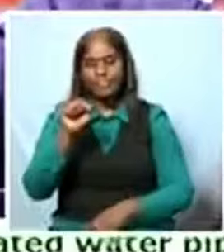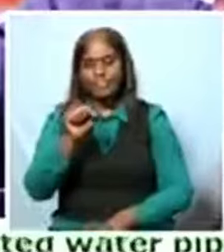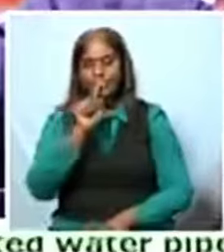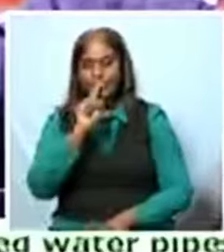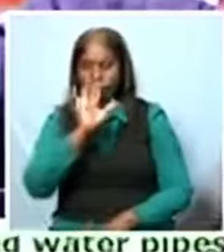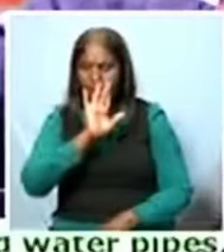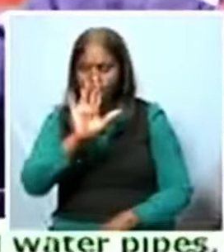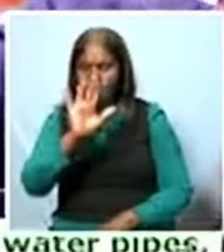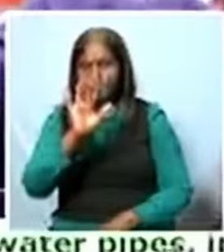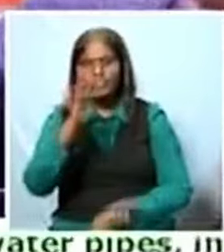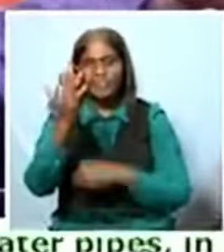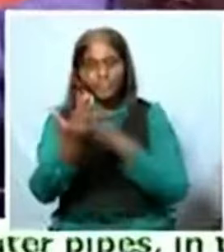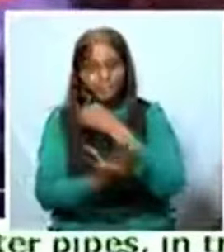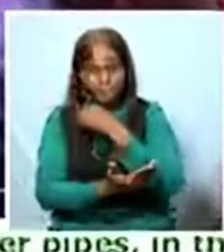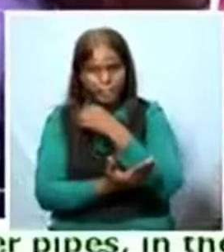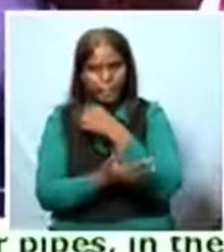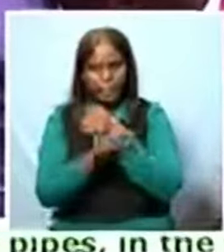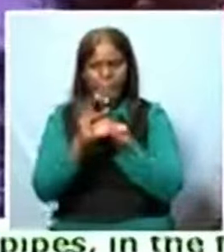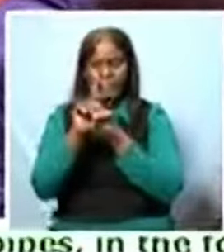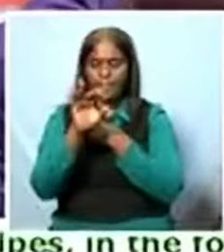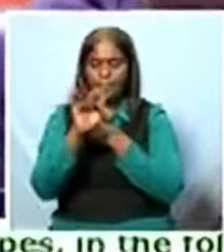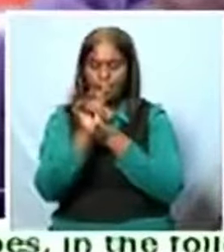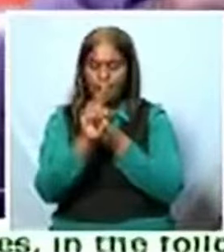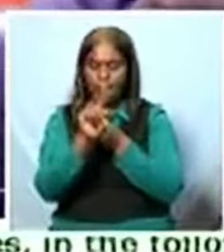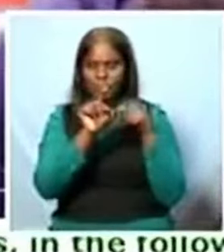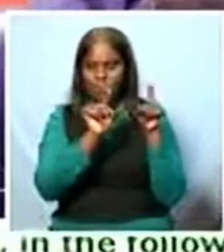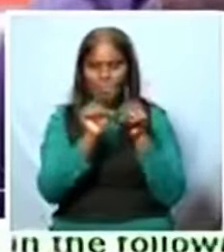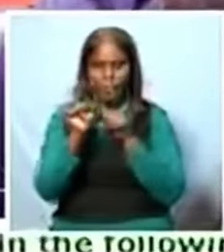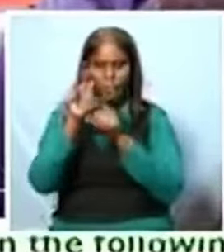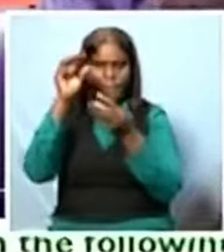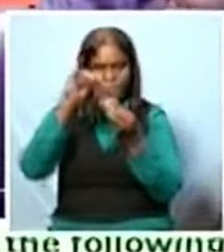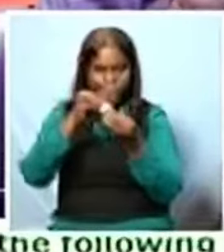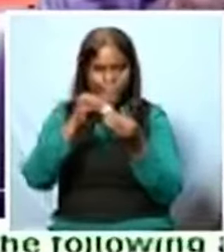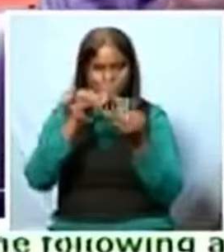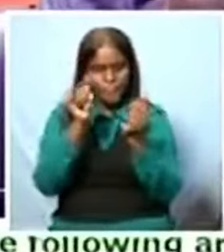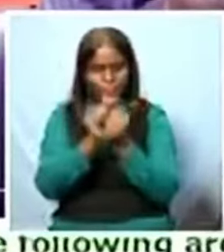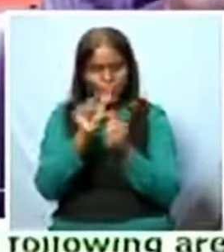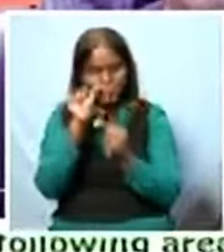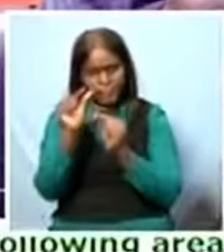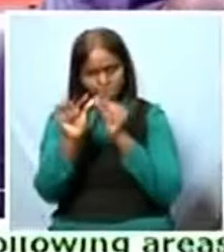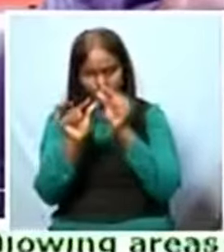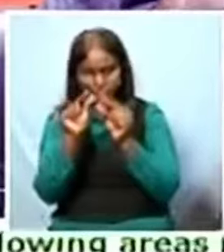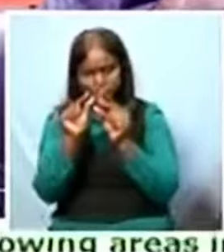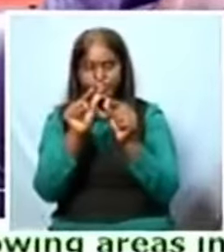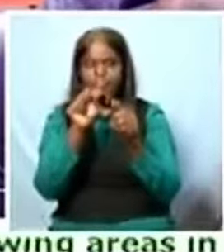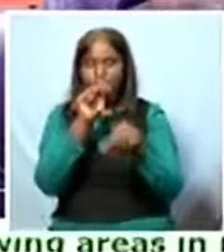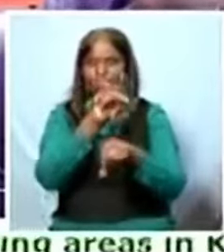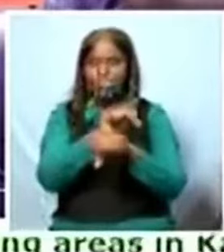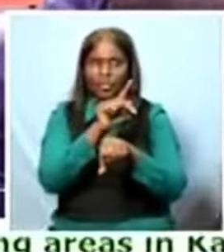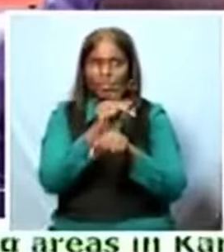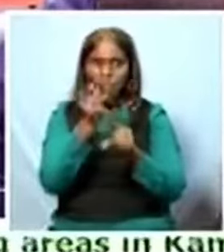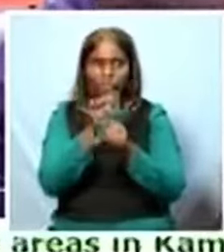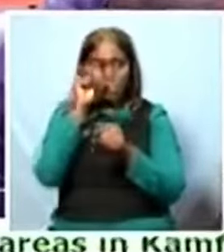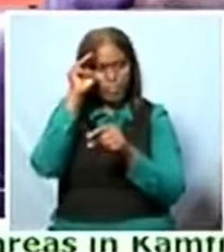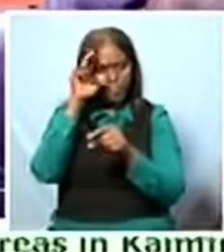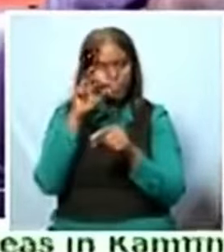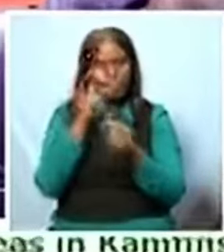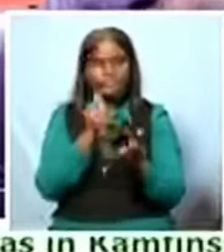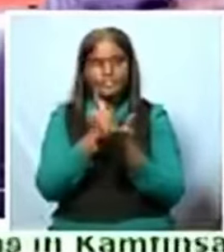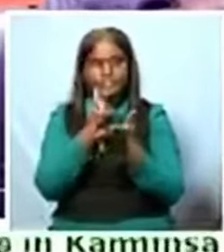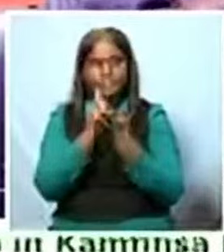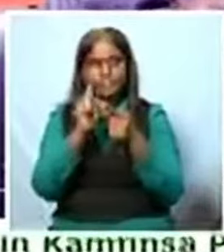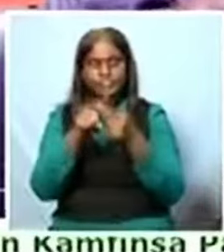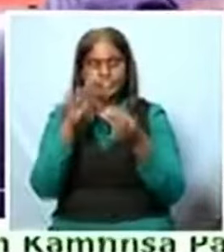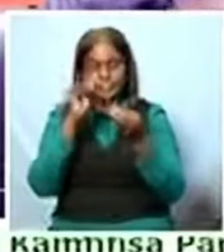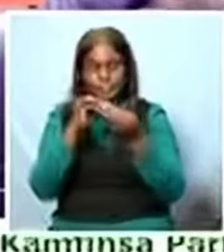have done very well with CDF. We've also supplemented with small schemes from the ministry. But